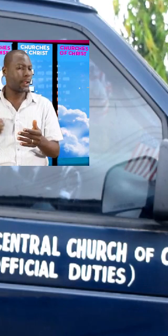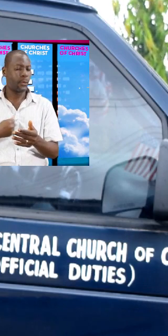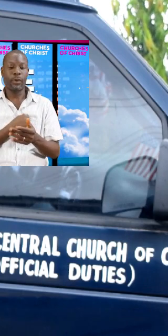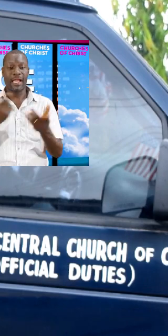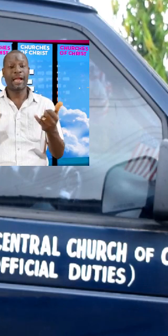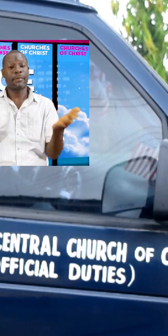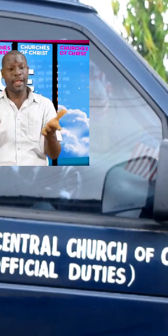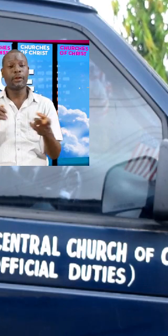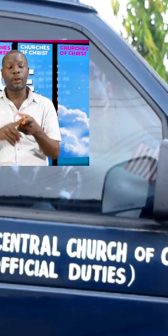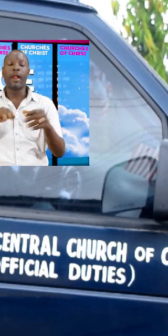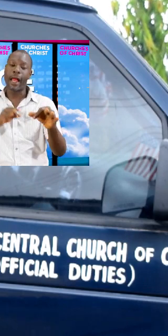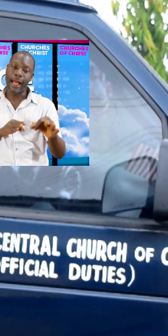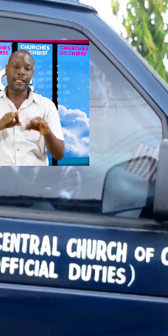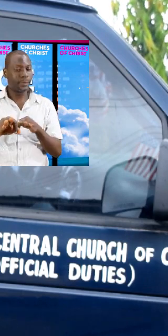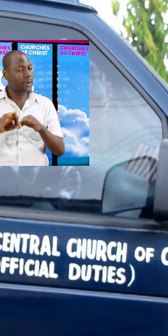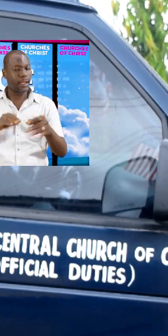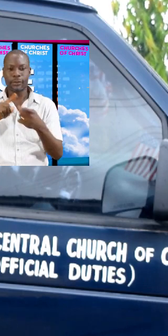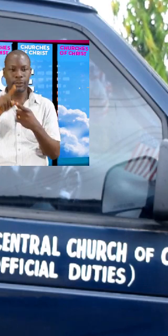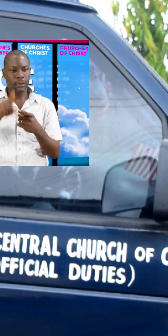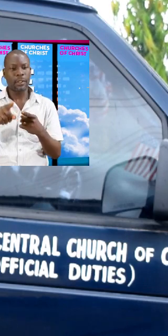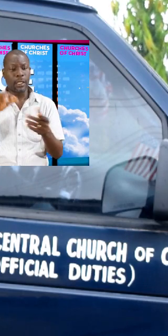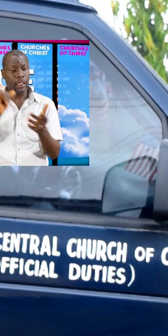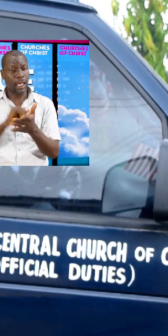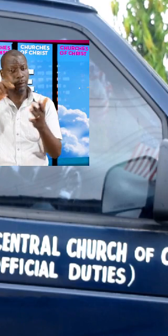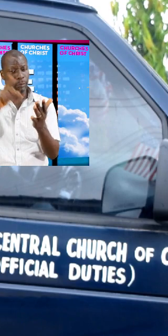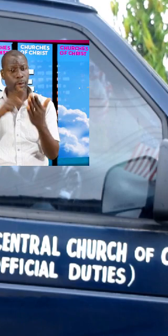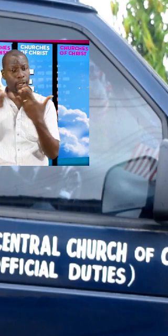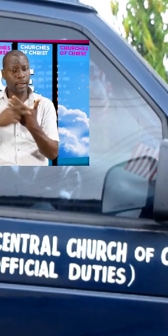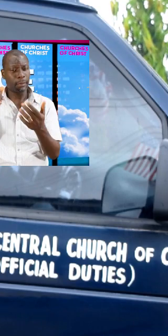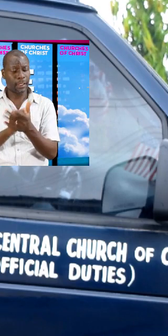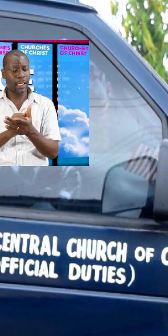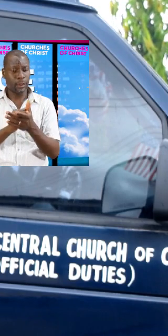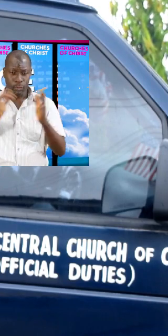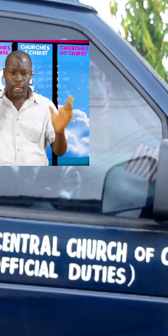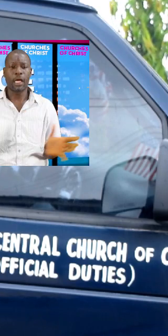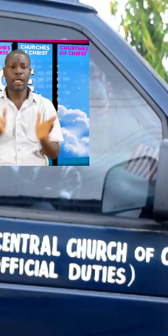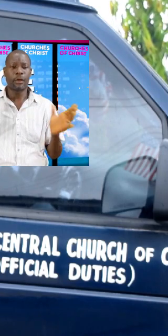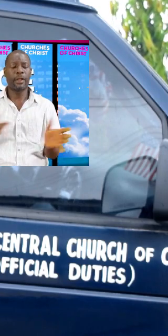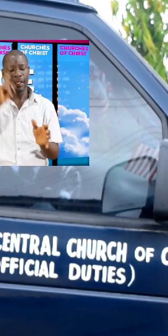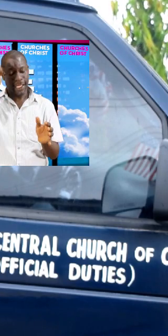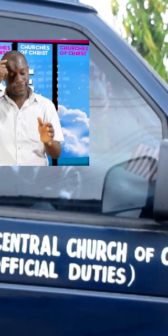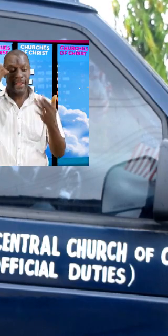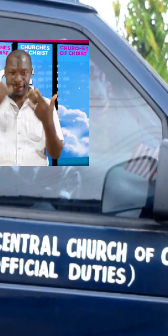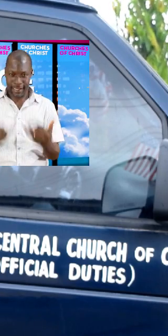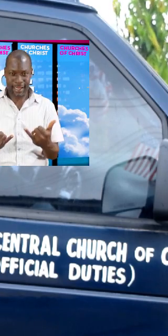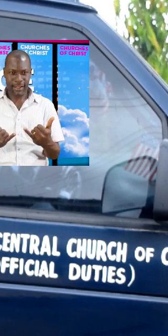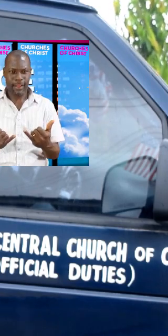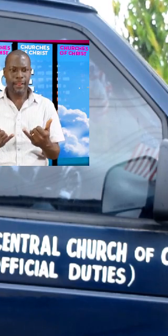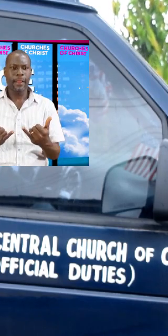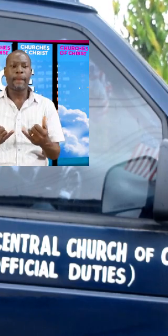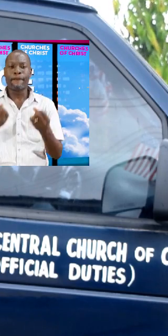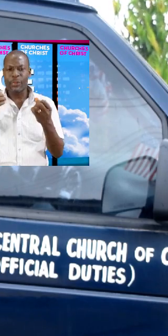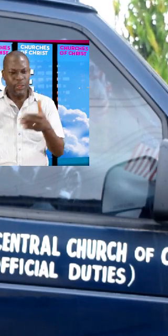and chain, I know about a big deed, Juma. Sir, you may deny a deer, any Abaso by the ma Abano, and nay, I make a seno. The beautiful